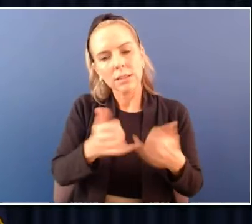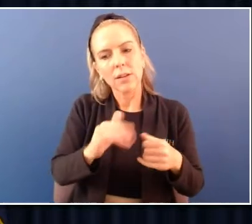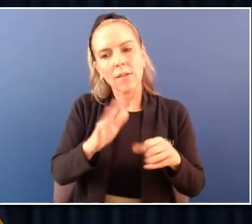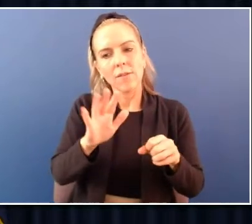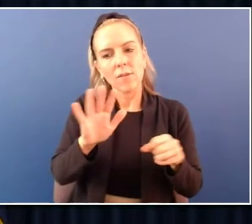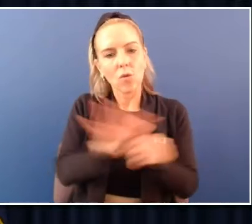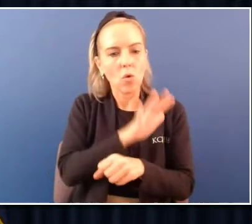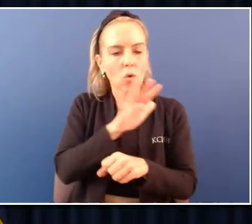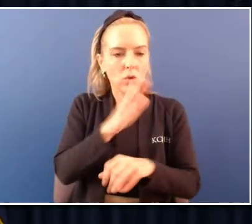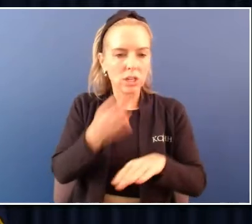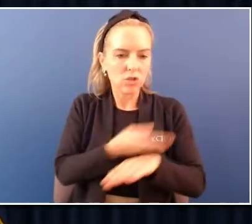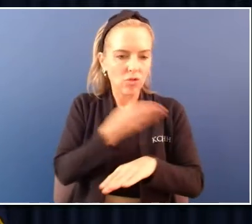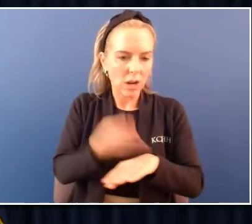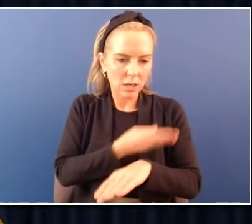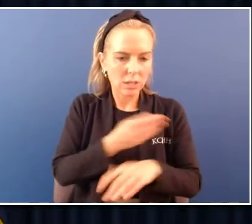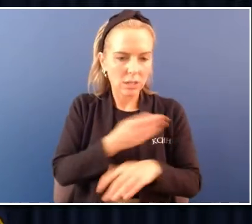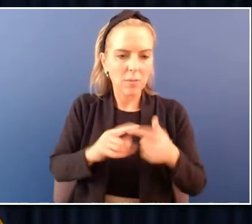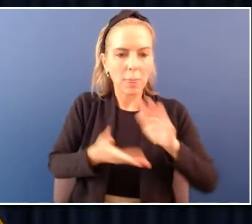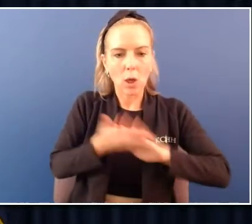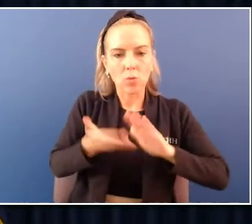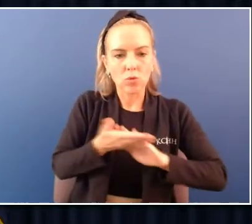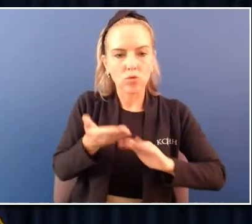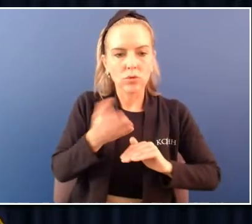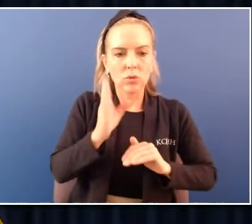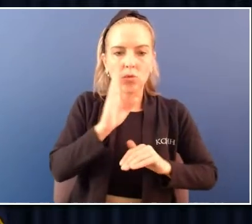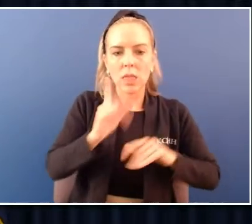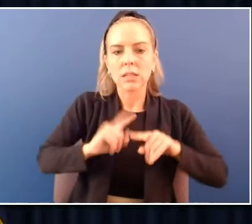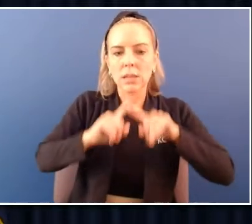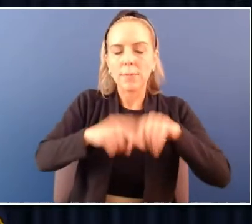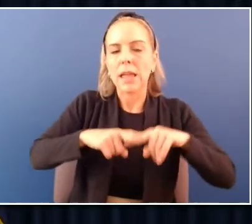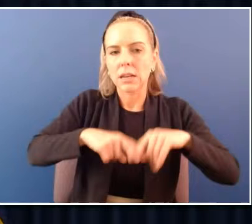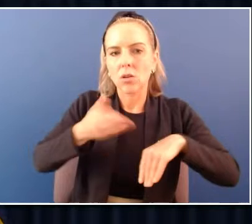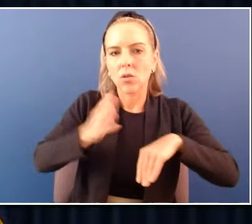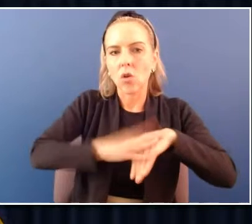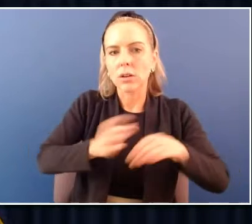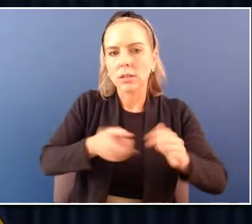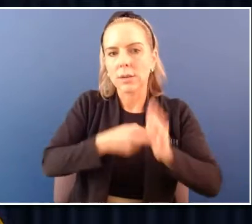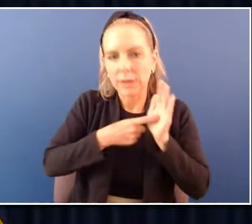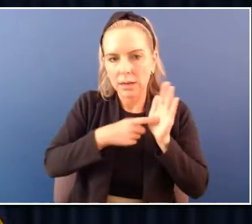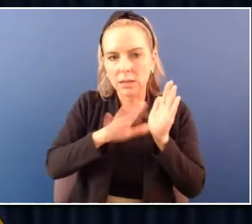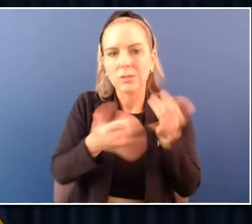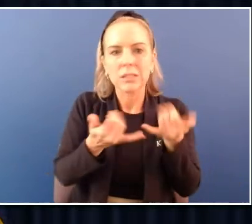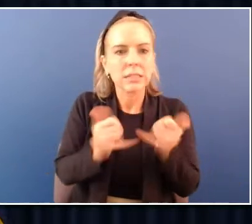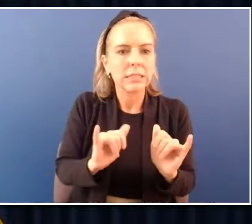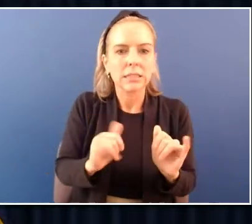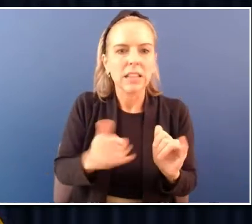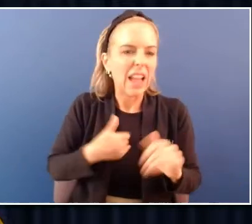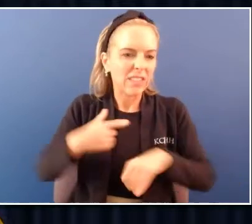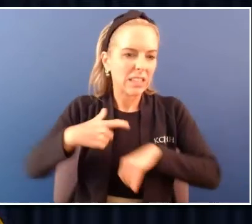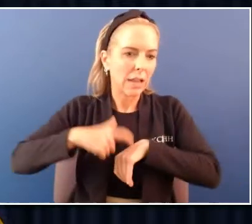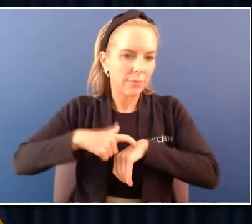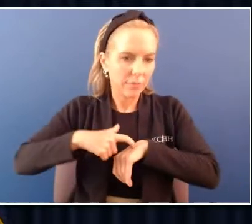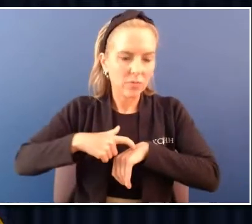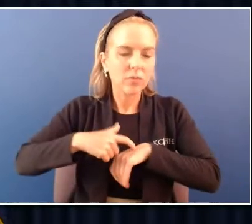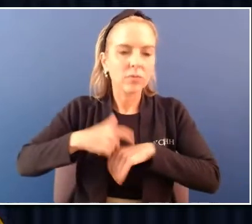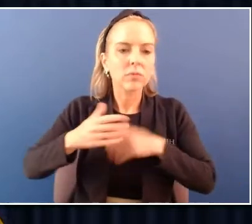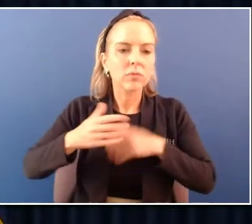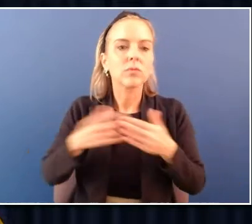I believe its operations will depend upon demand, but we've still got some time. While they've announced